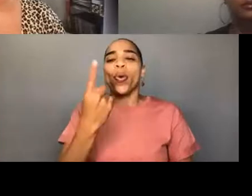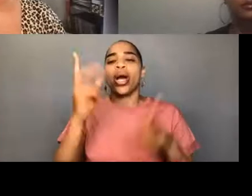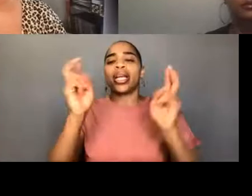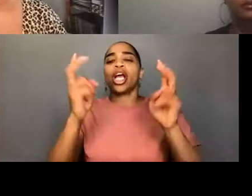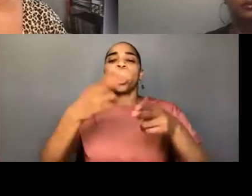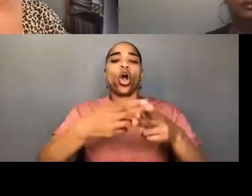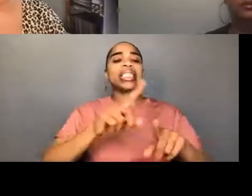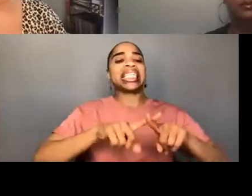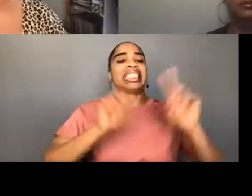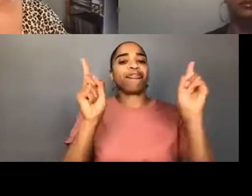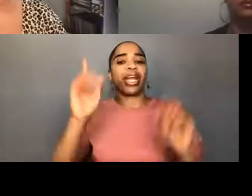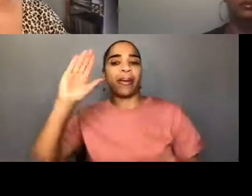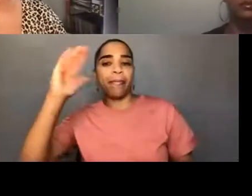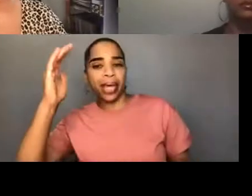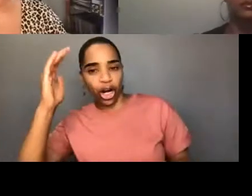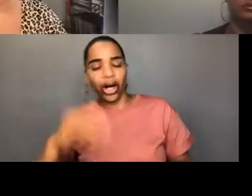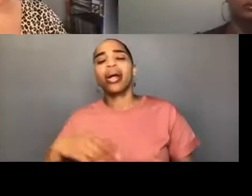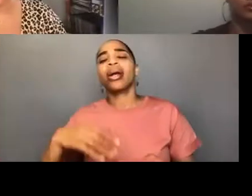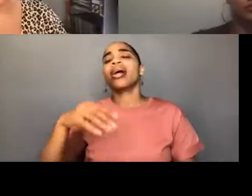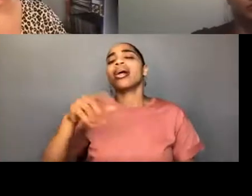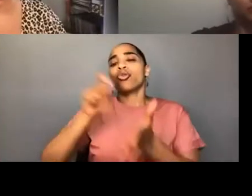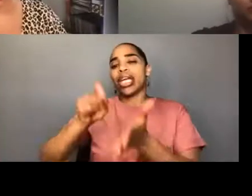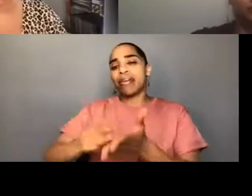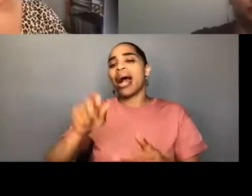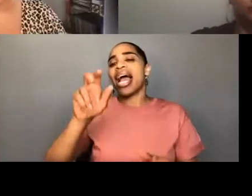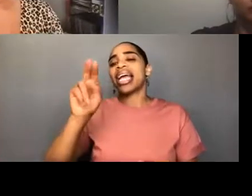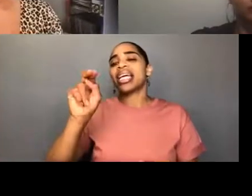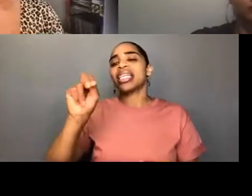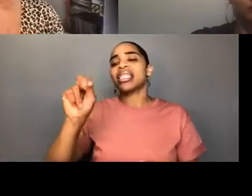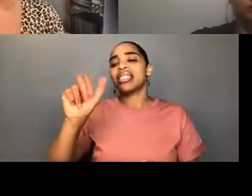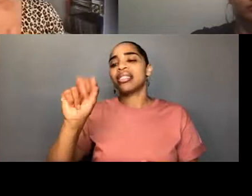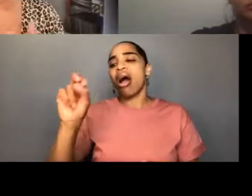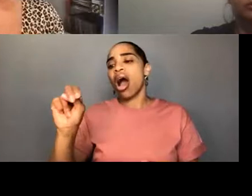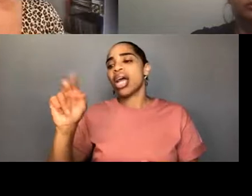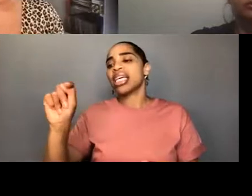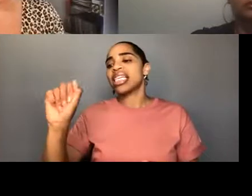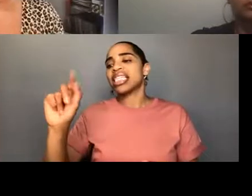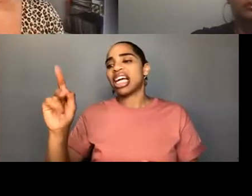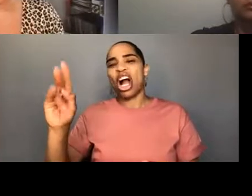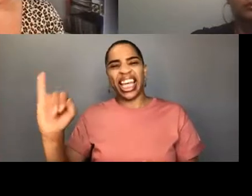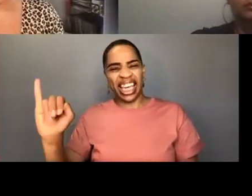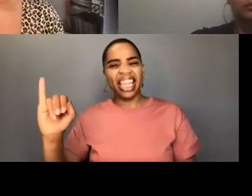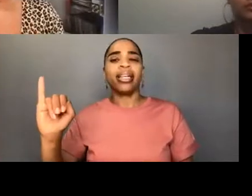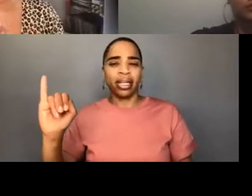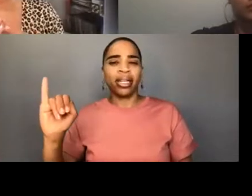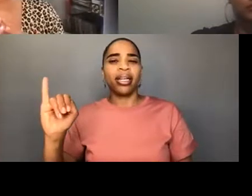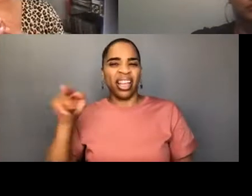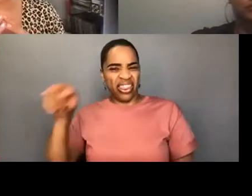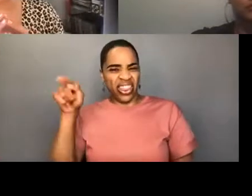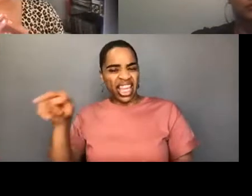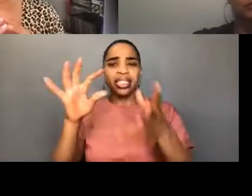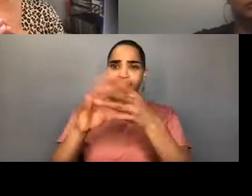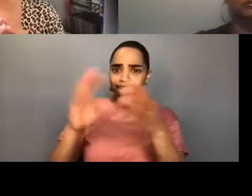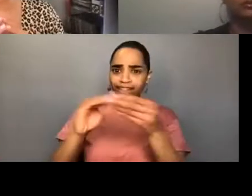Different Mirror by Ron Takaki. And it was a multicultural history of America that to me, succeeded much more in